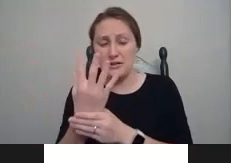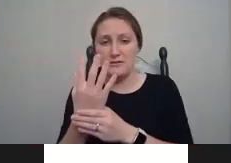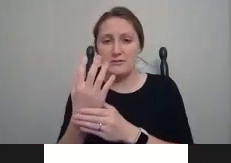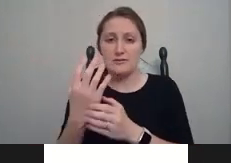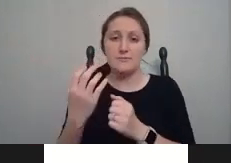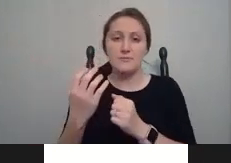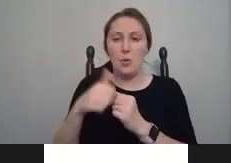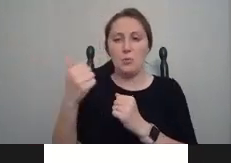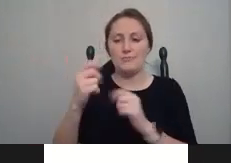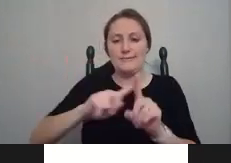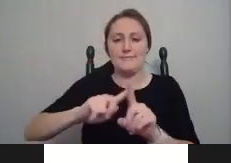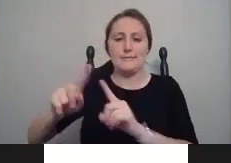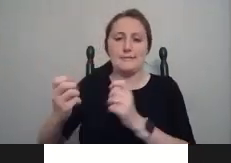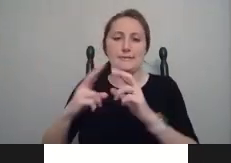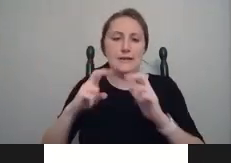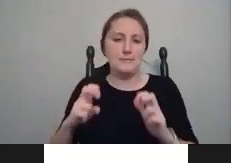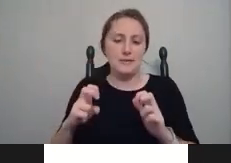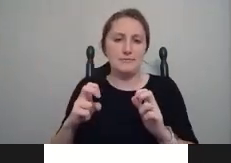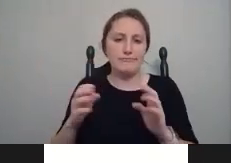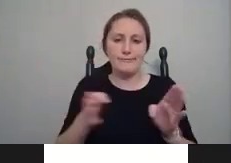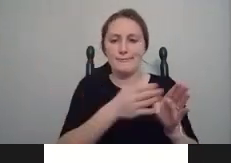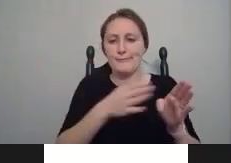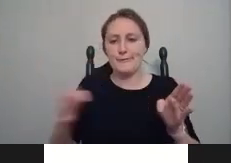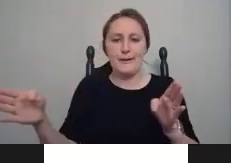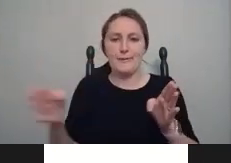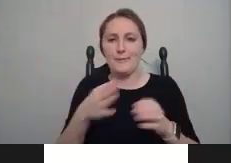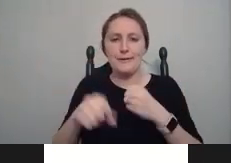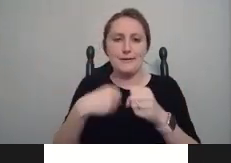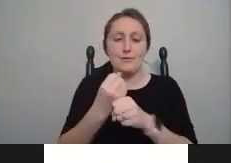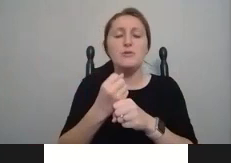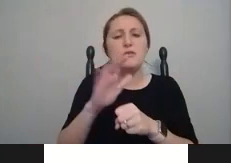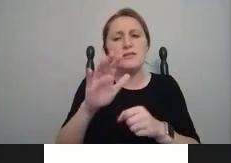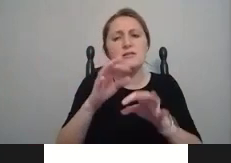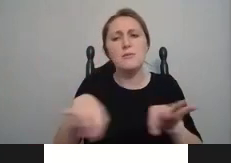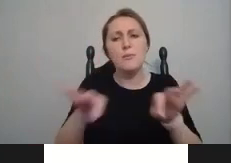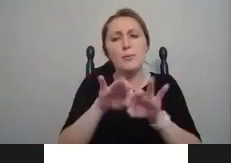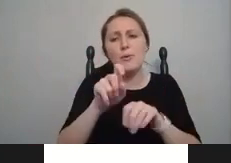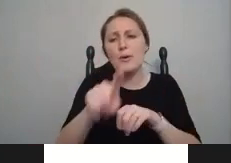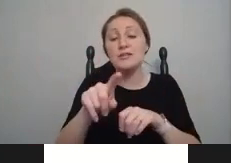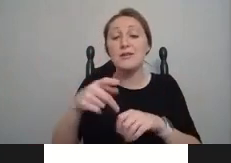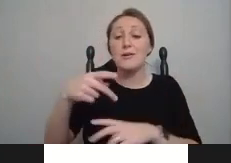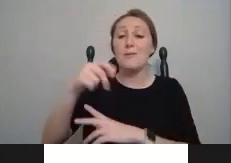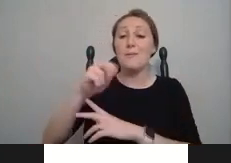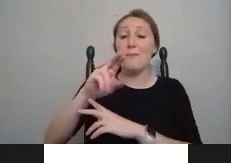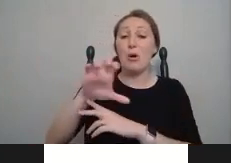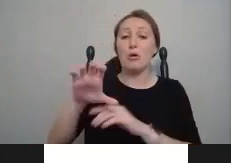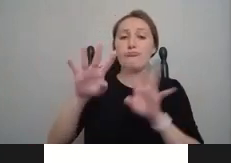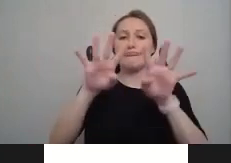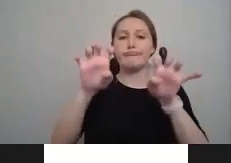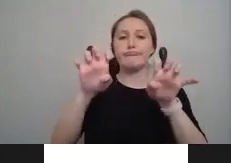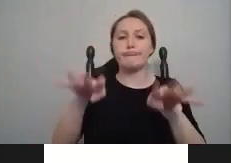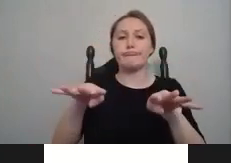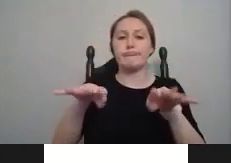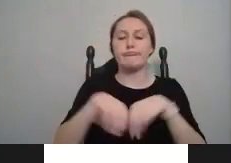summative assessments throughout the year. Yeah, that's another important question. The park is still a question mark. All those big